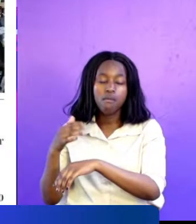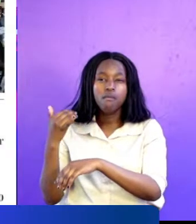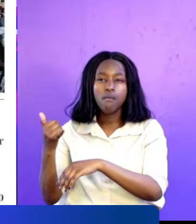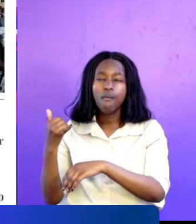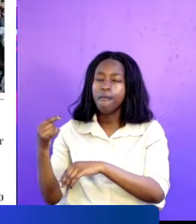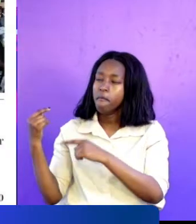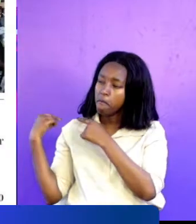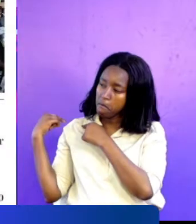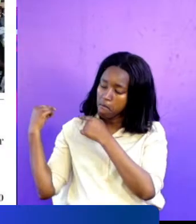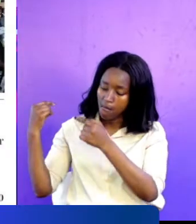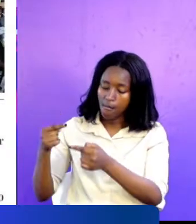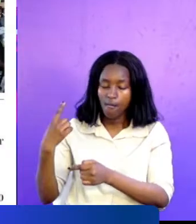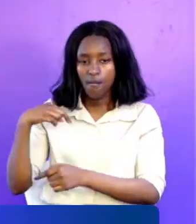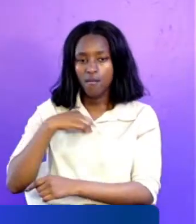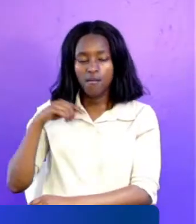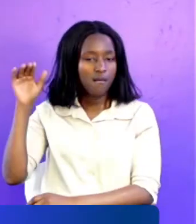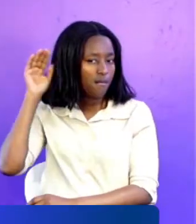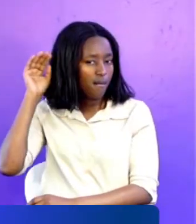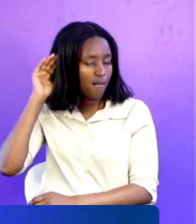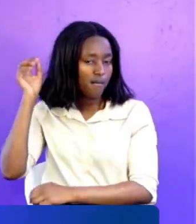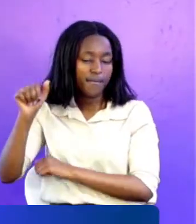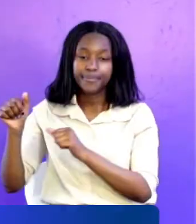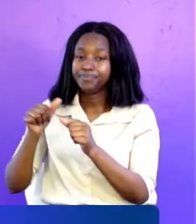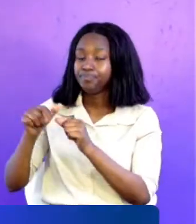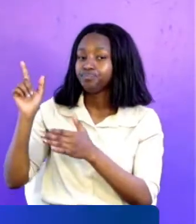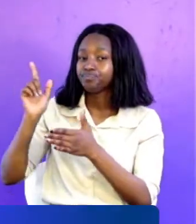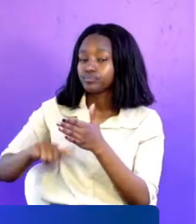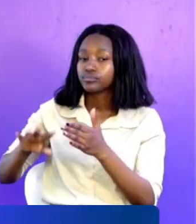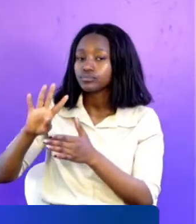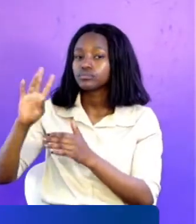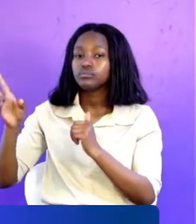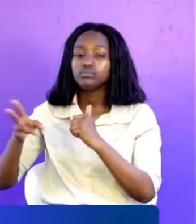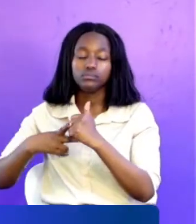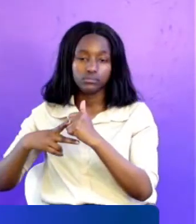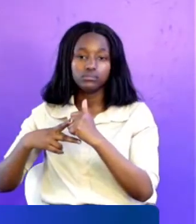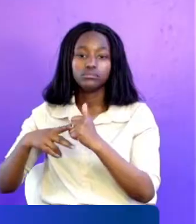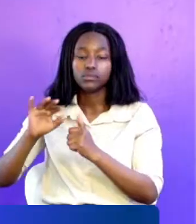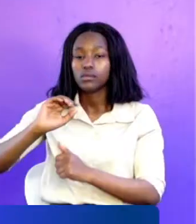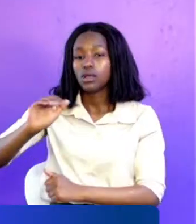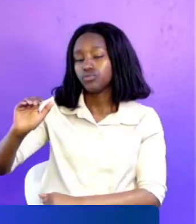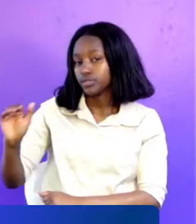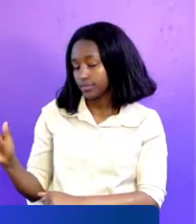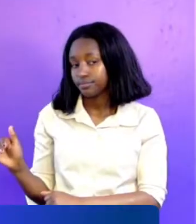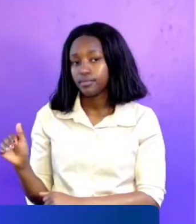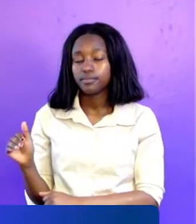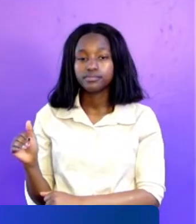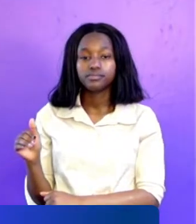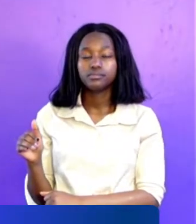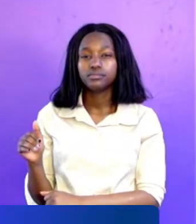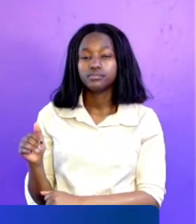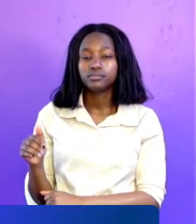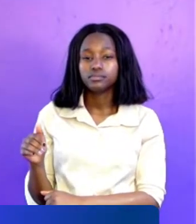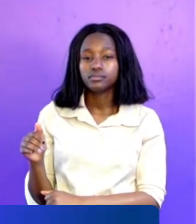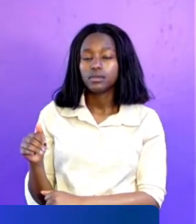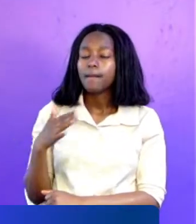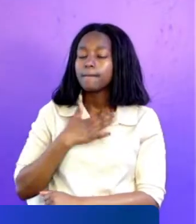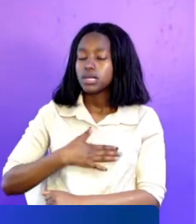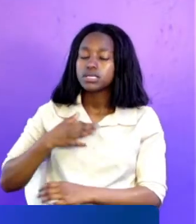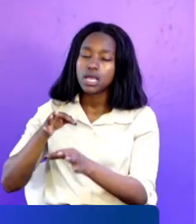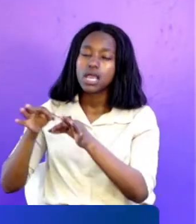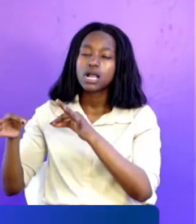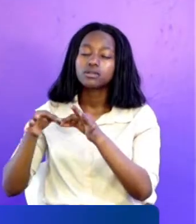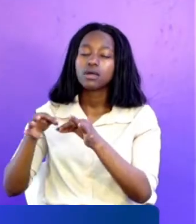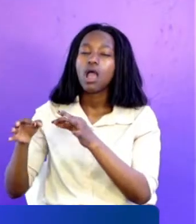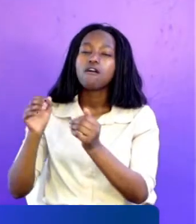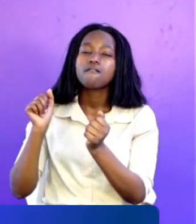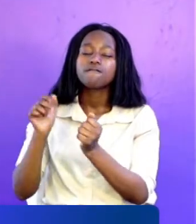had an issue with us having 47 counties Paint a picture for us. How did the